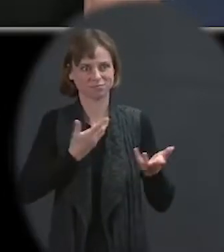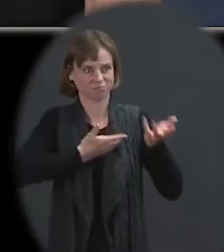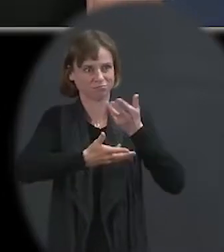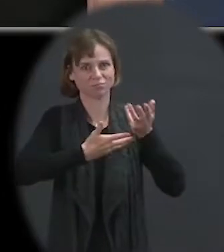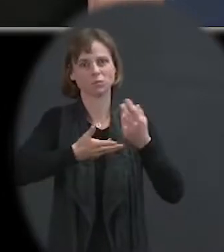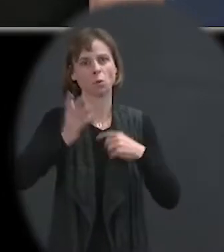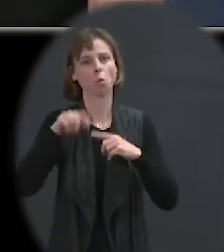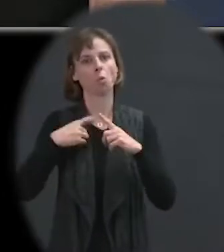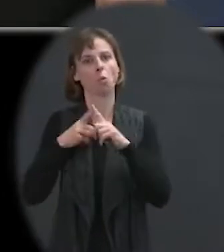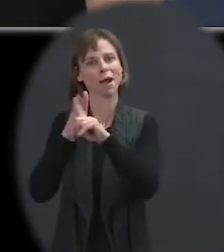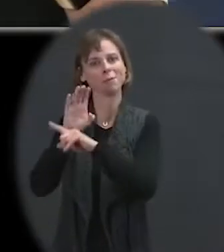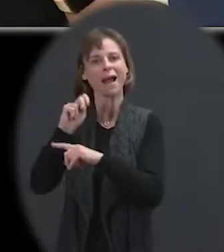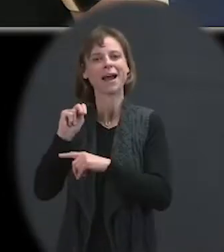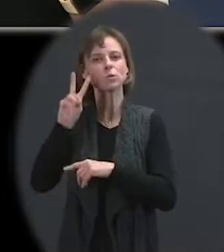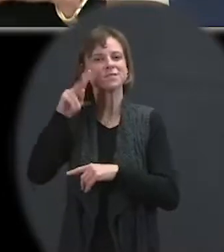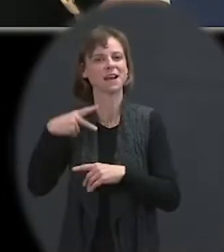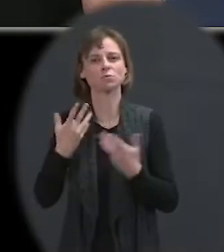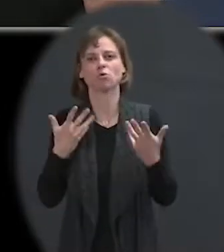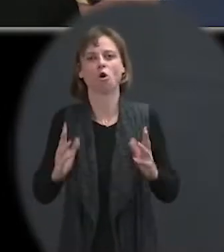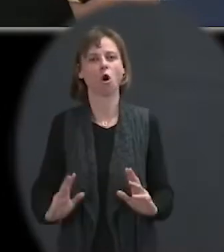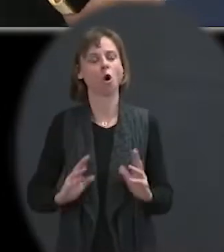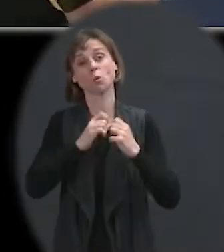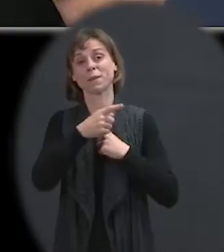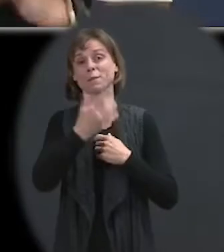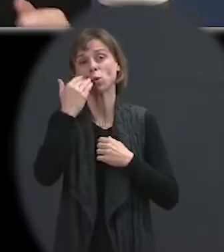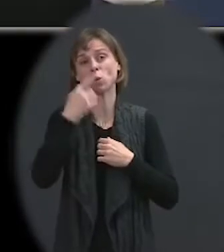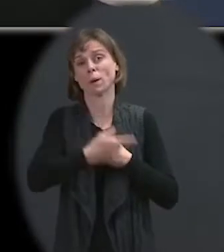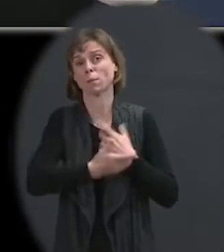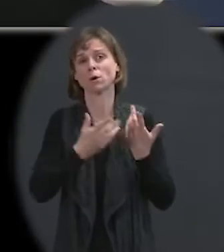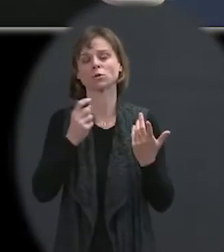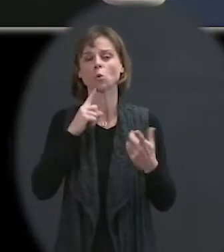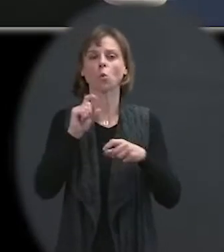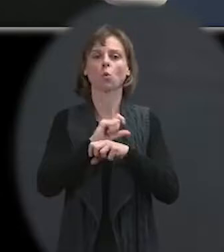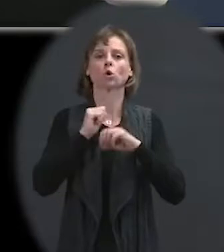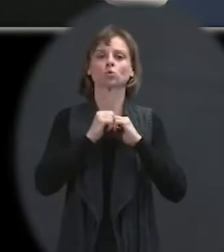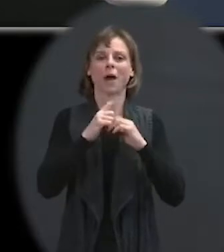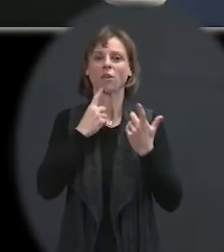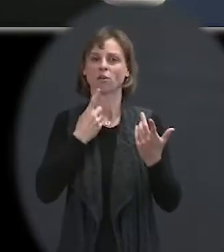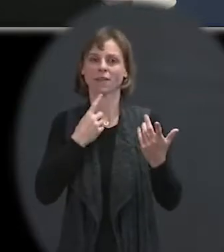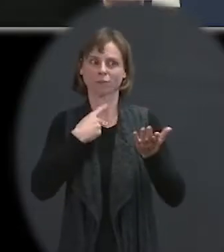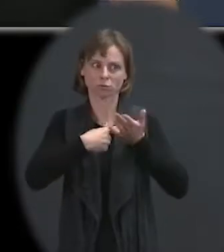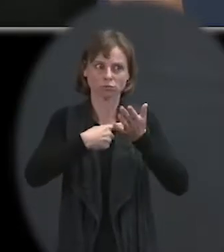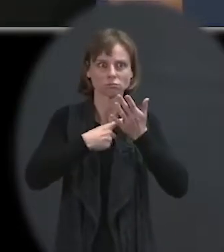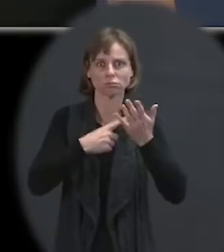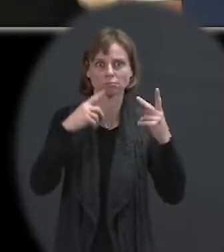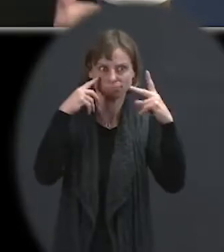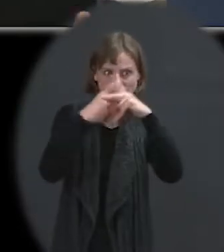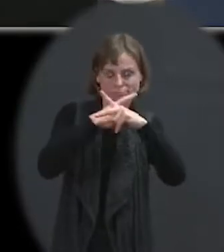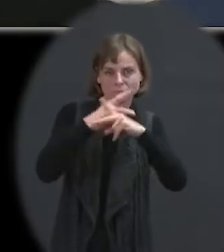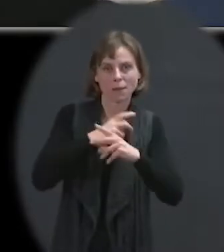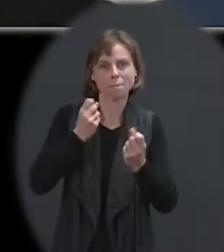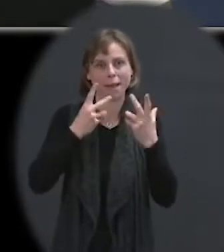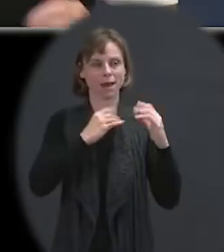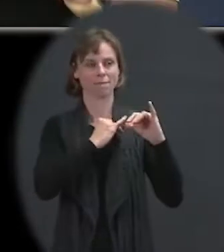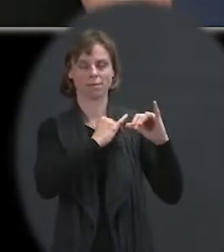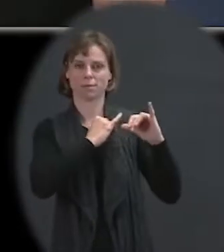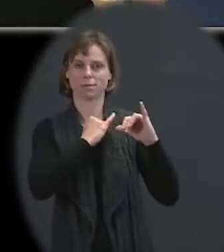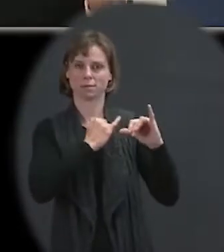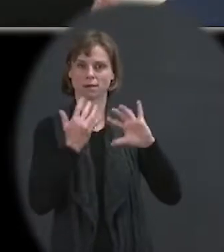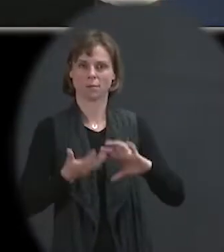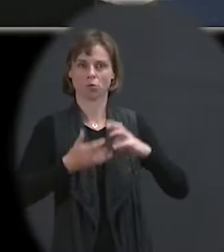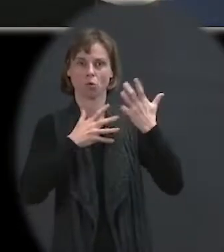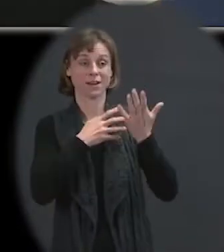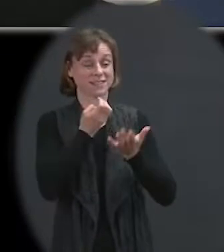vice president, and to work together on addressing many of the shared crises we're facing, from economic downturn